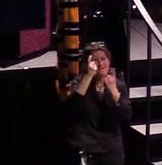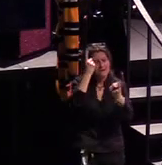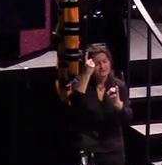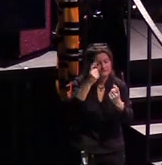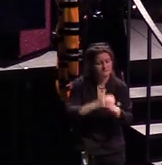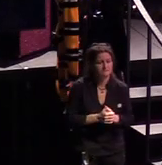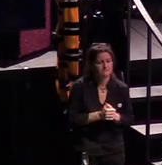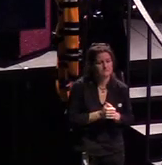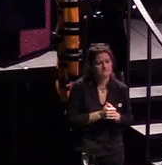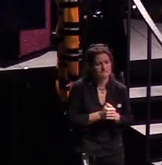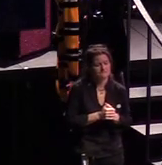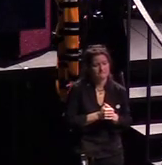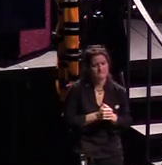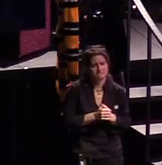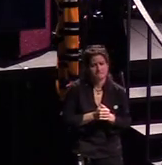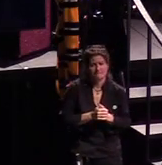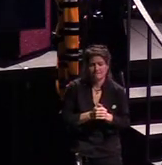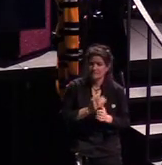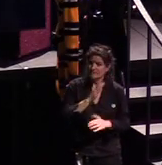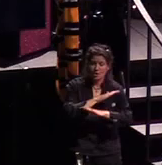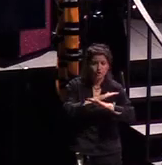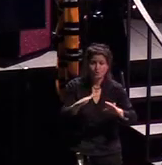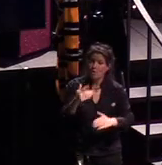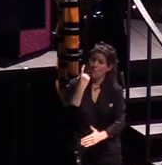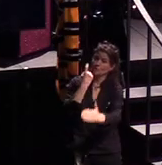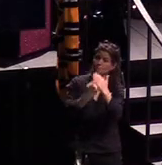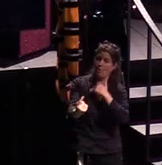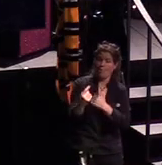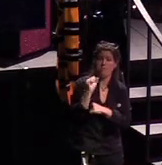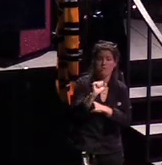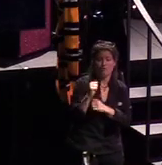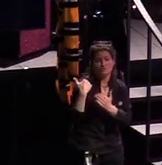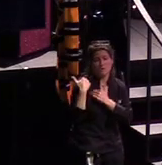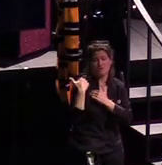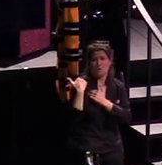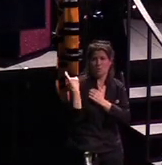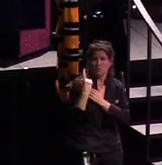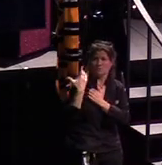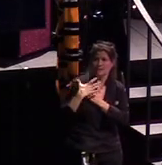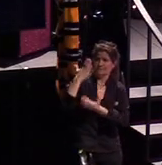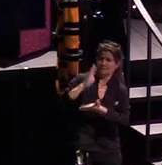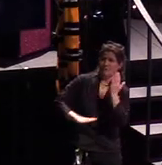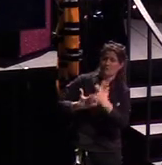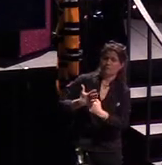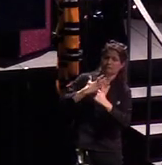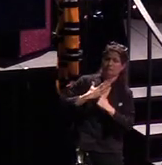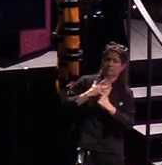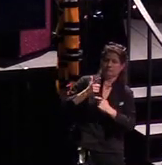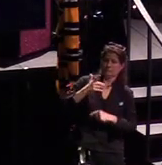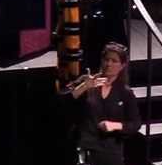it's not the sole responsibility of people facing systemic oppression to demand change